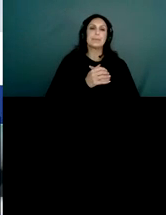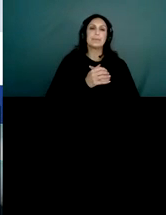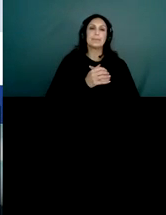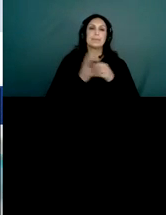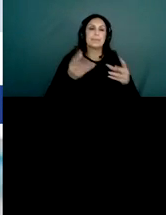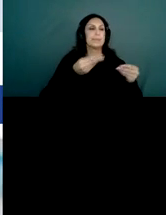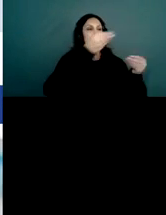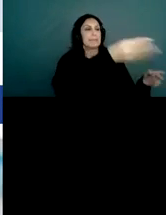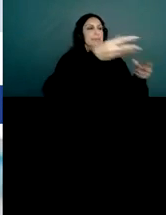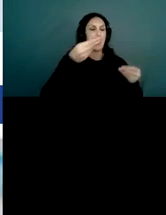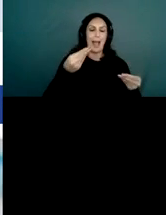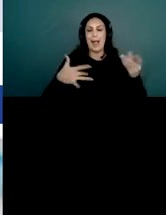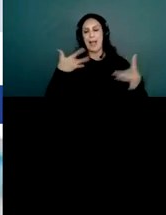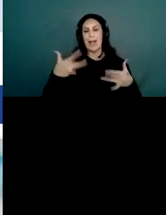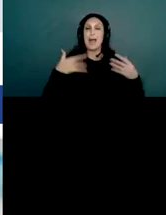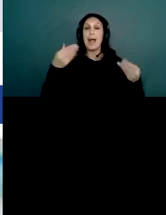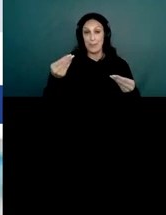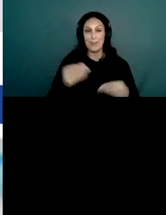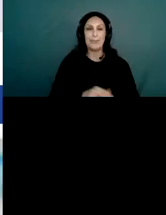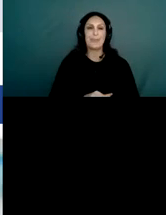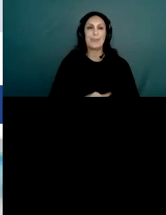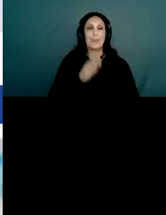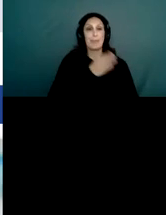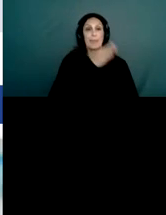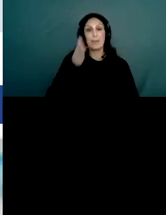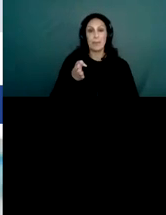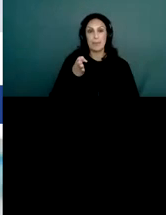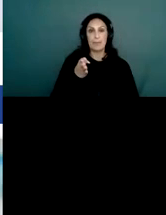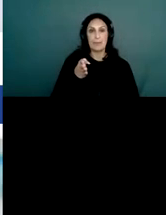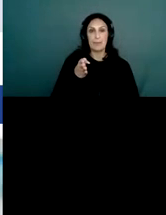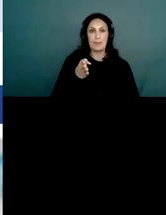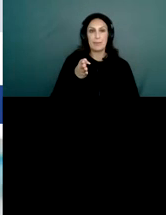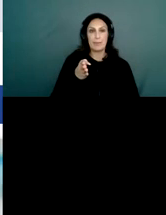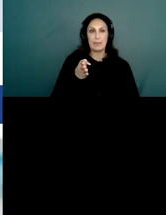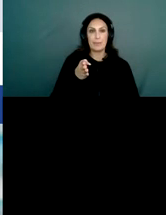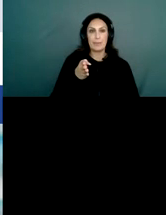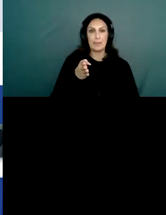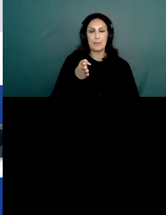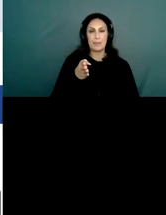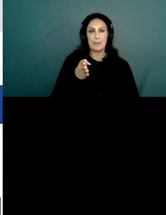Quickly popping into the PowerUp tab, you'll see very similar products.